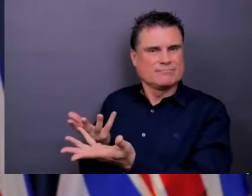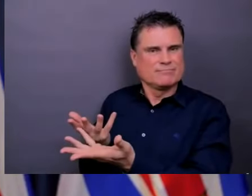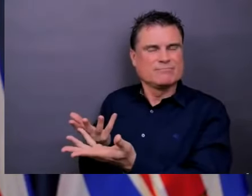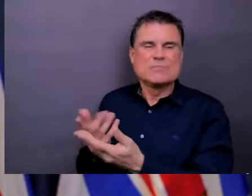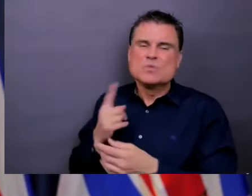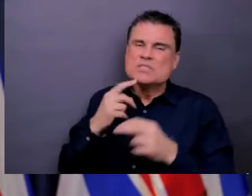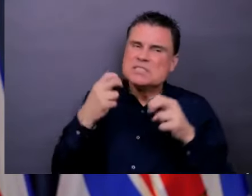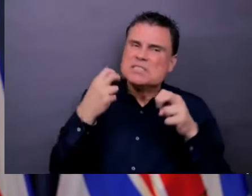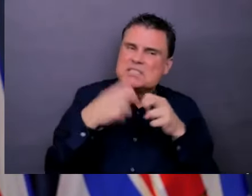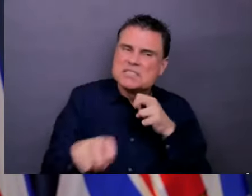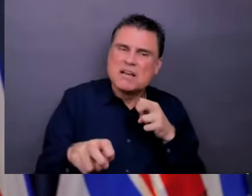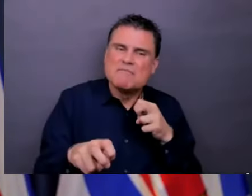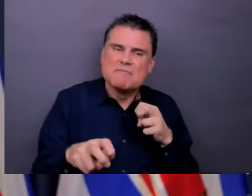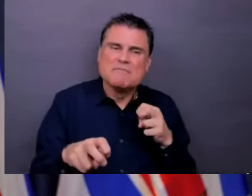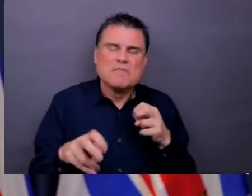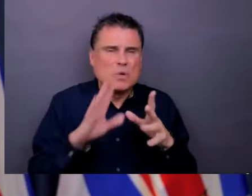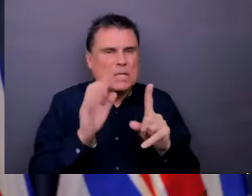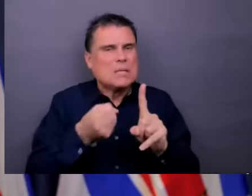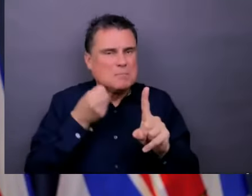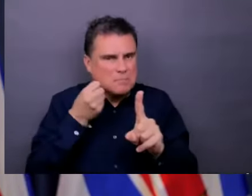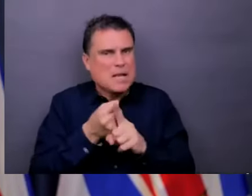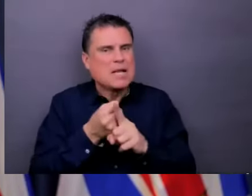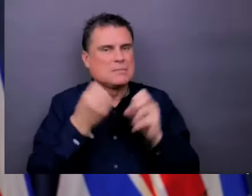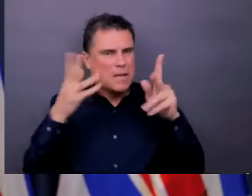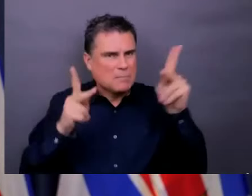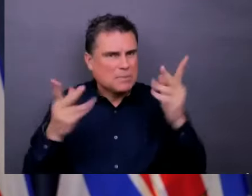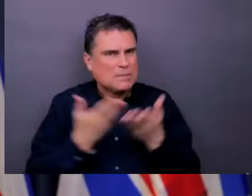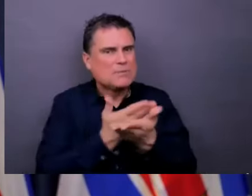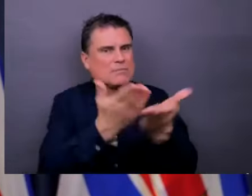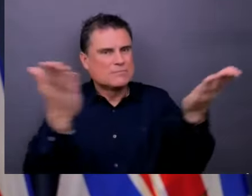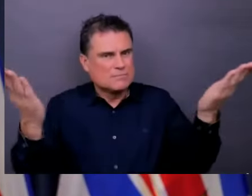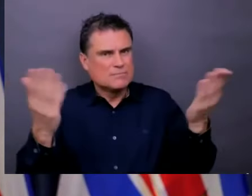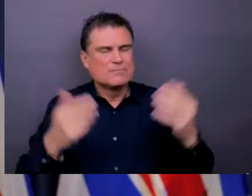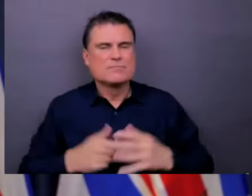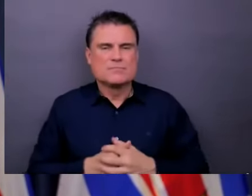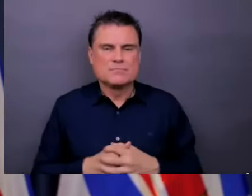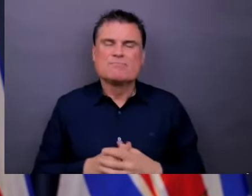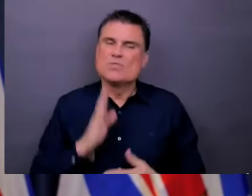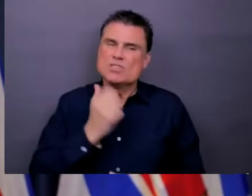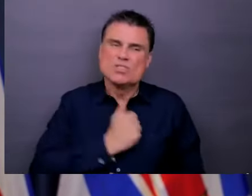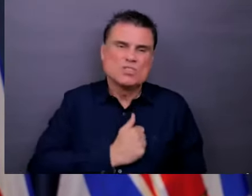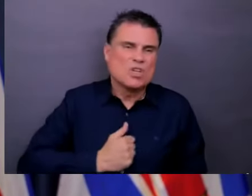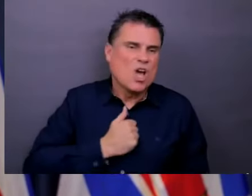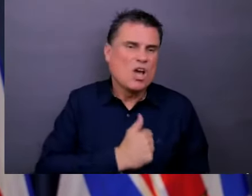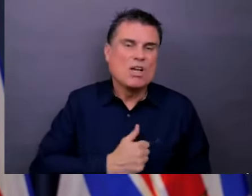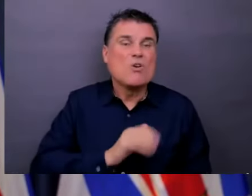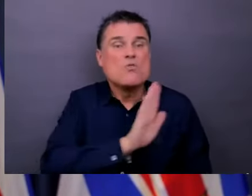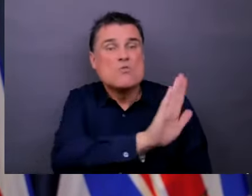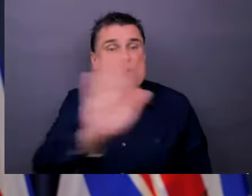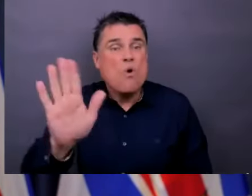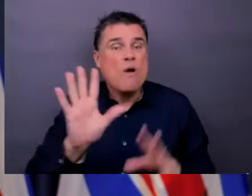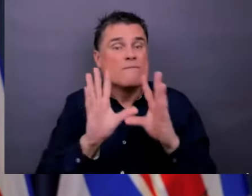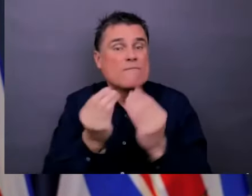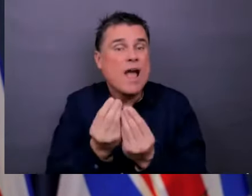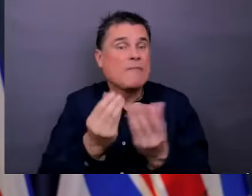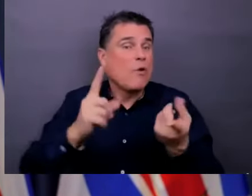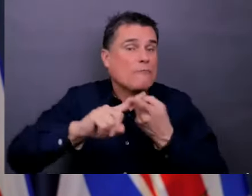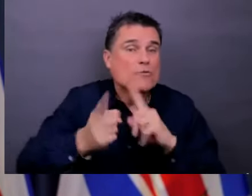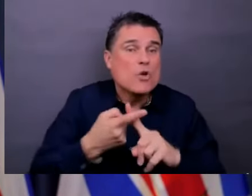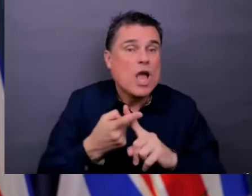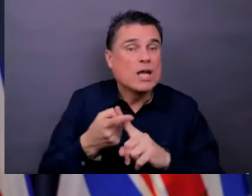in, to have such a thing occur in your family or in your circle of friends is very difficult